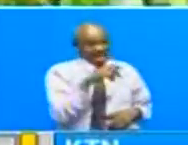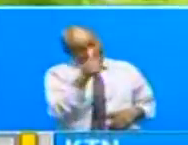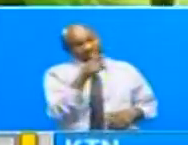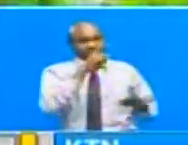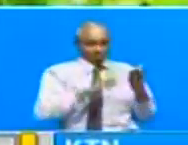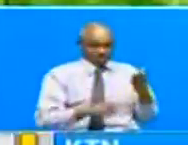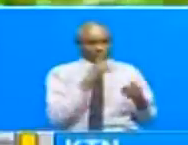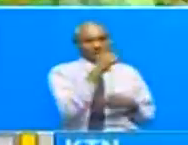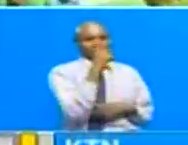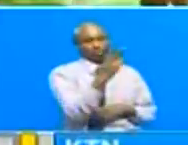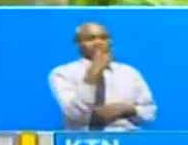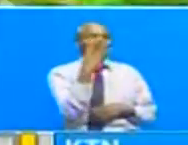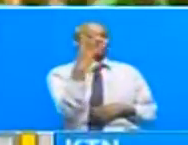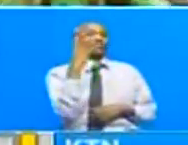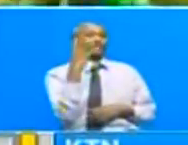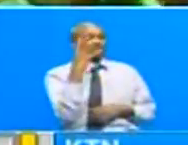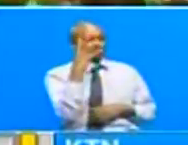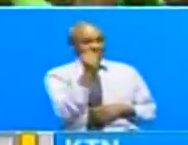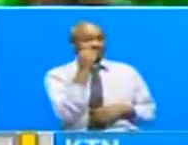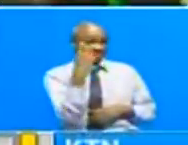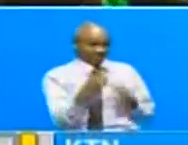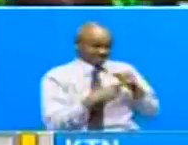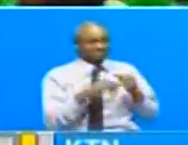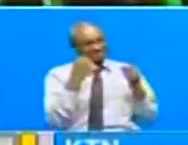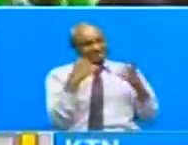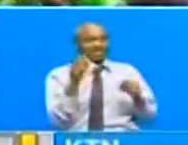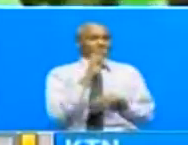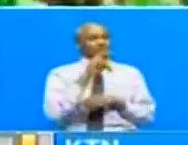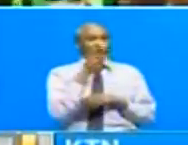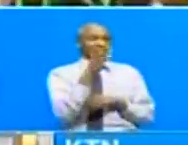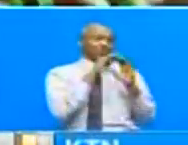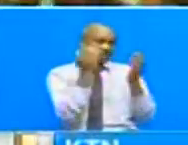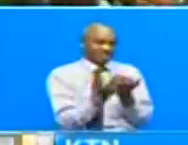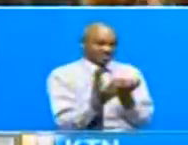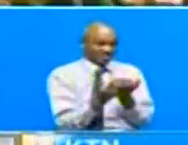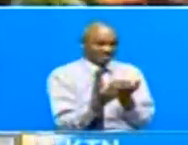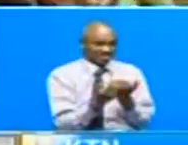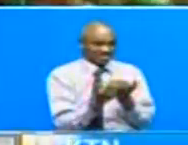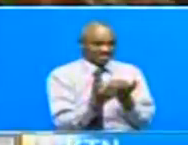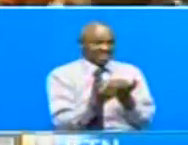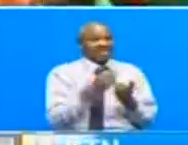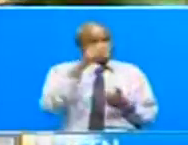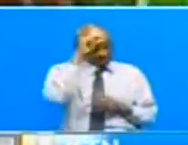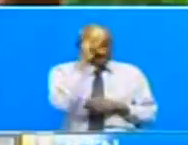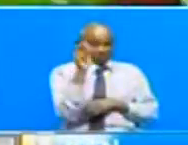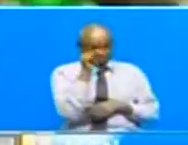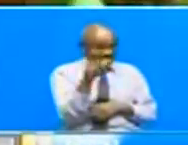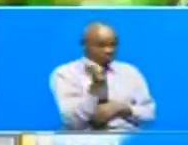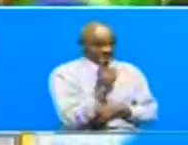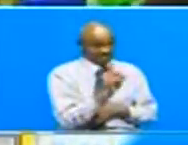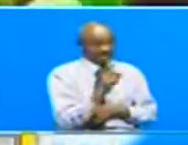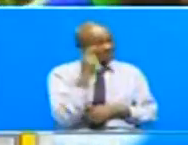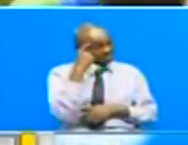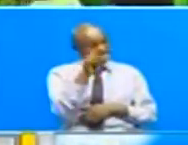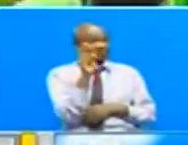one is 123456. That's actually worldwide. And I would hope that government officials are not using those not using as their that,